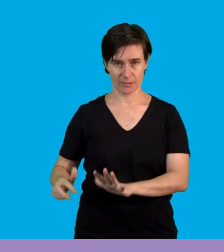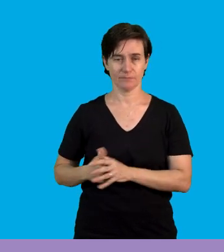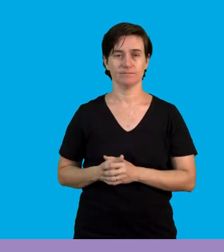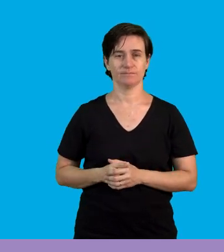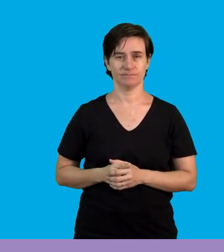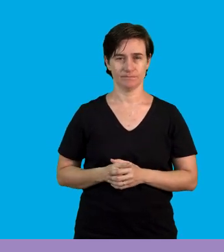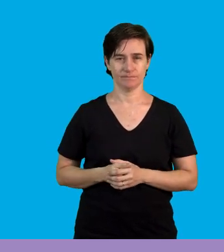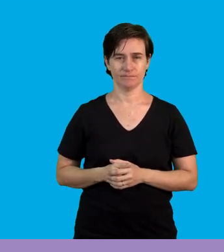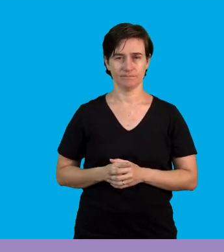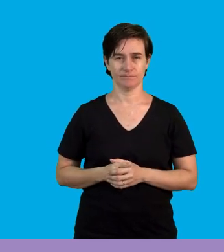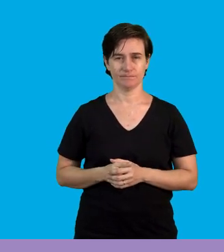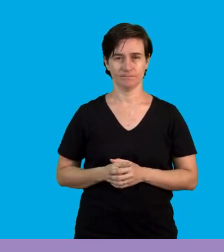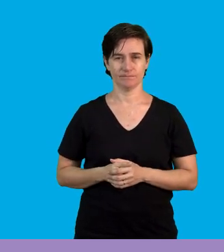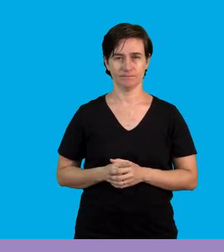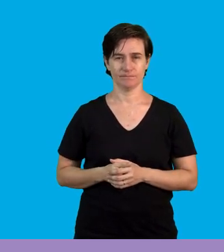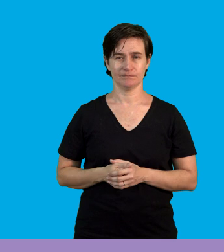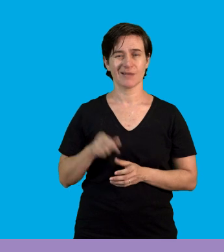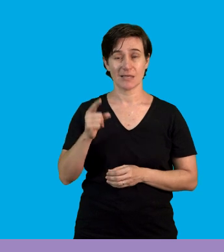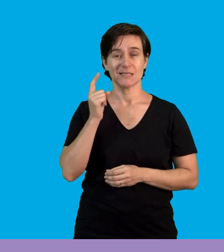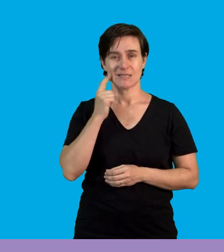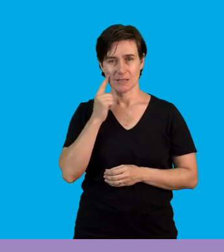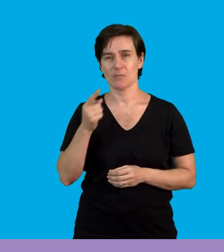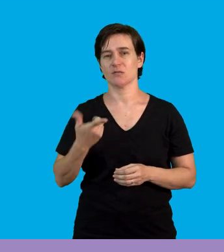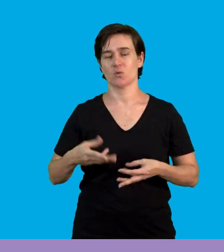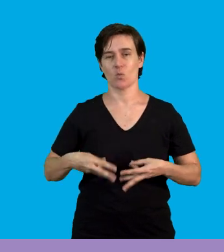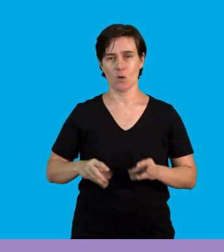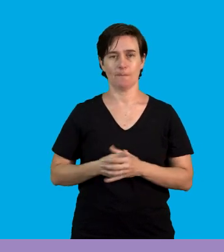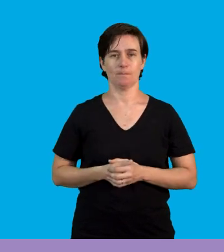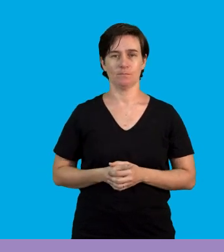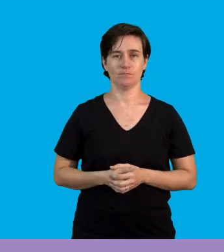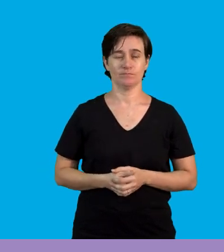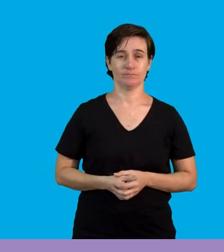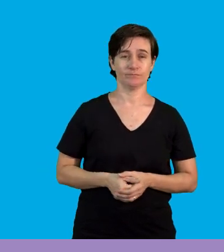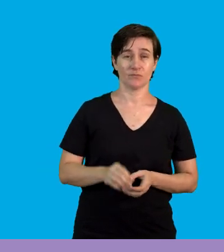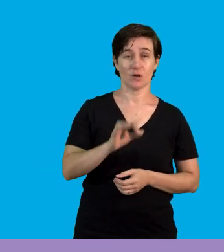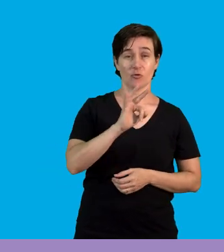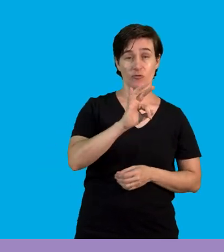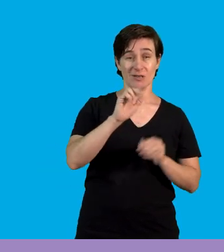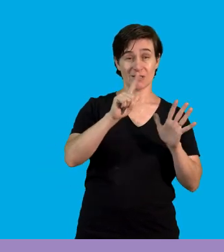3/8. So now that is in the simplest form. So